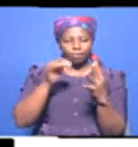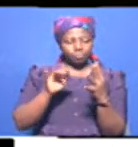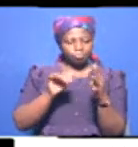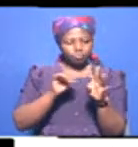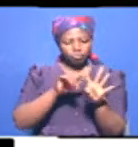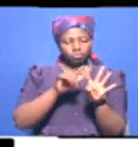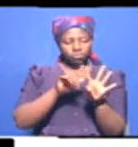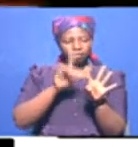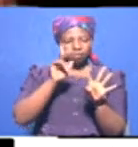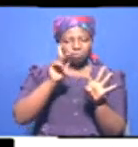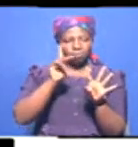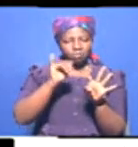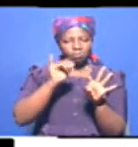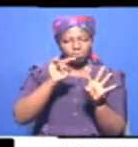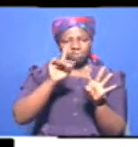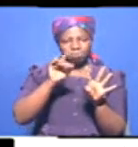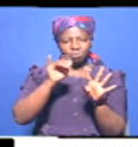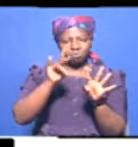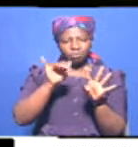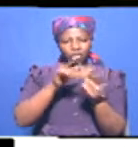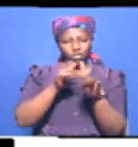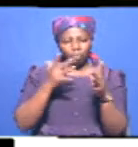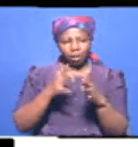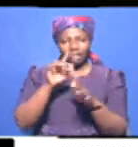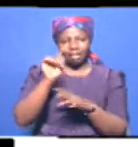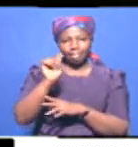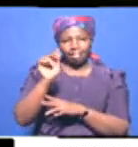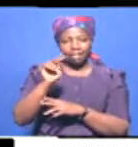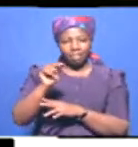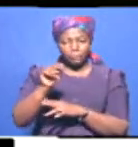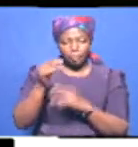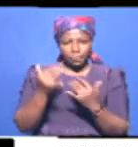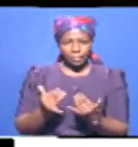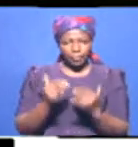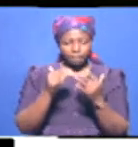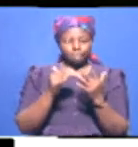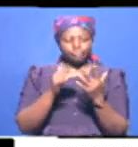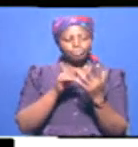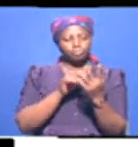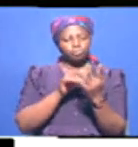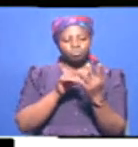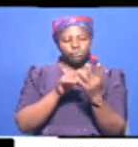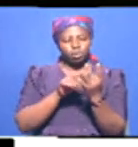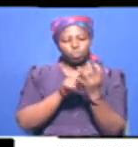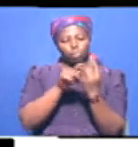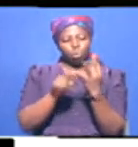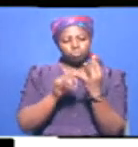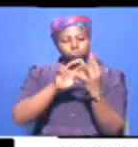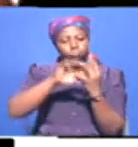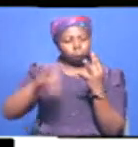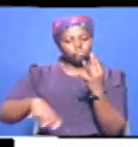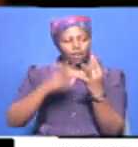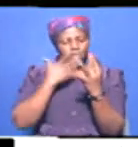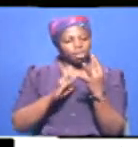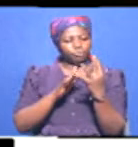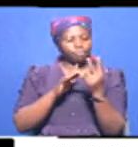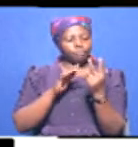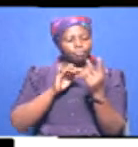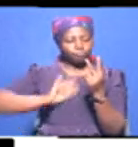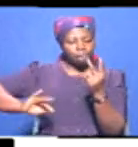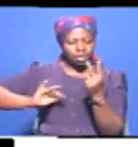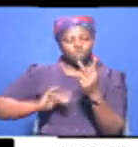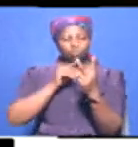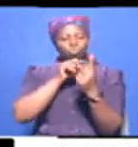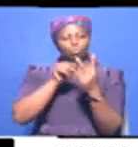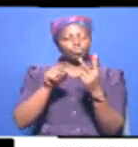of Tharaka Nithi. At some point in the evening, it has narrowed down to two candidates, that is Kithure Kindiki and Rigathi Gachagua. Negotiations still